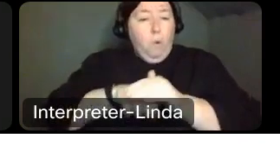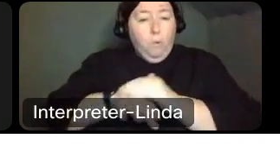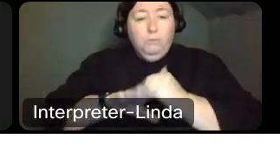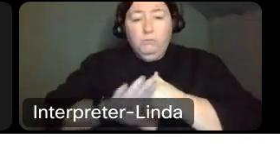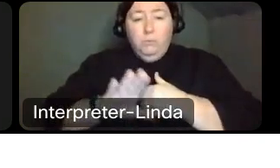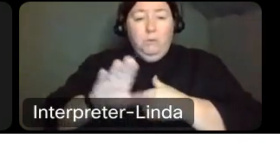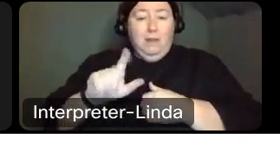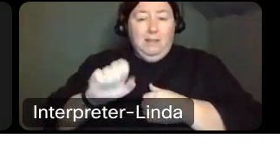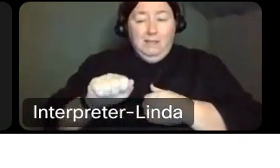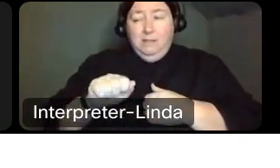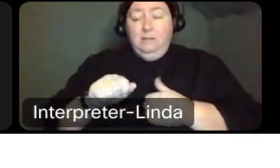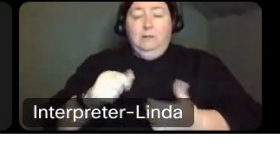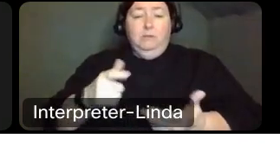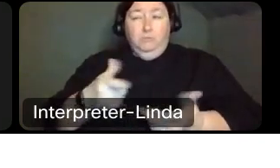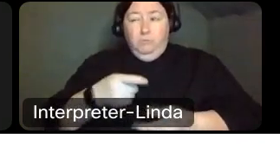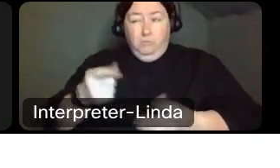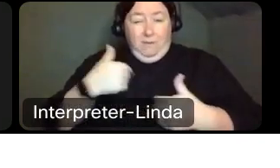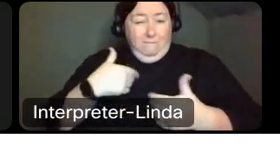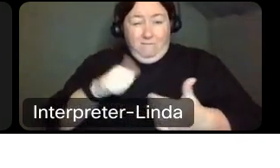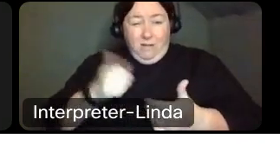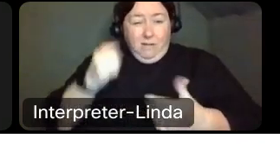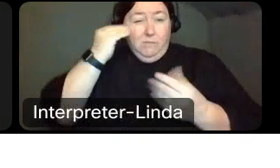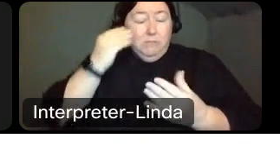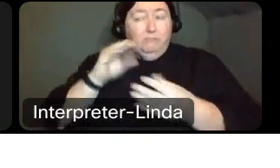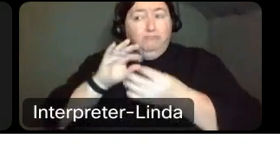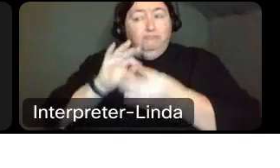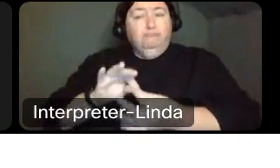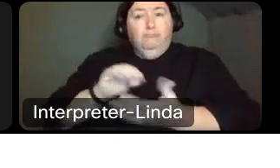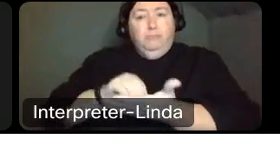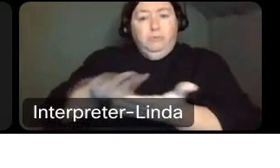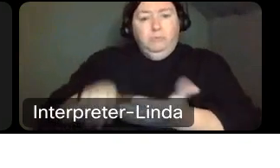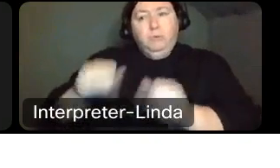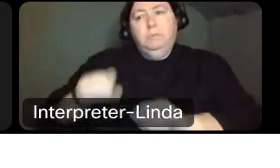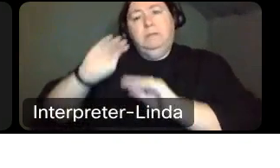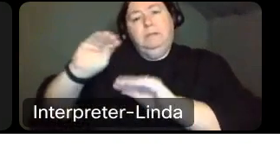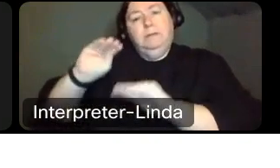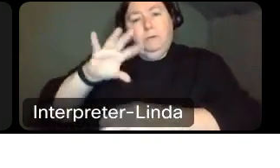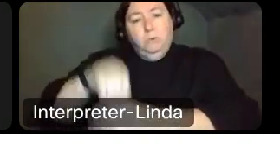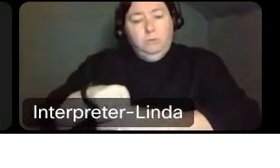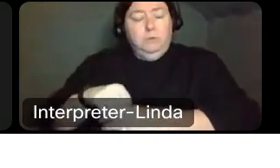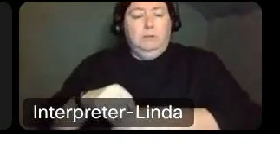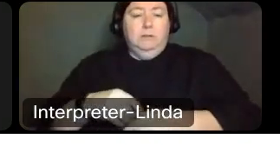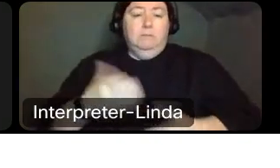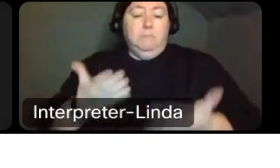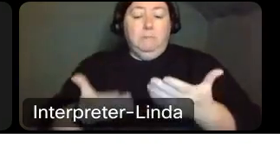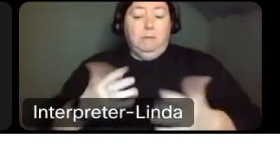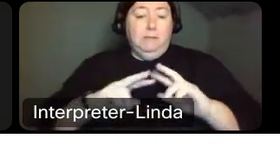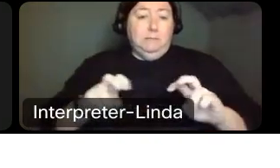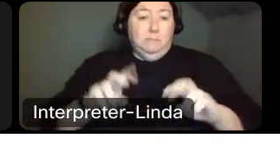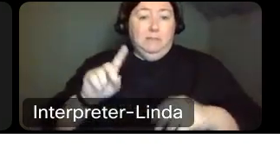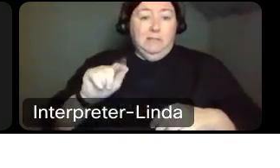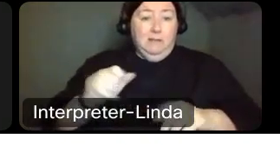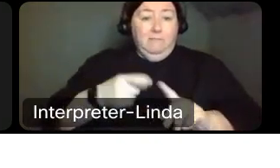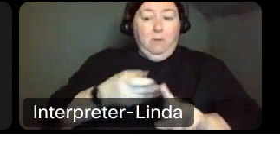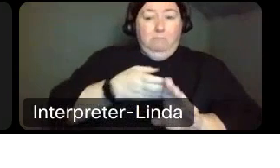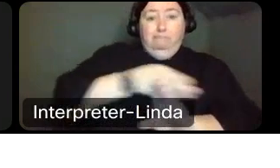you have any information about the student that can be included in this data collection? And so even if you have some assessment data from earlier in the